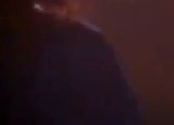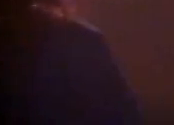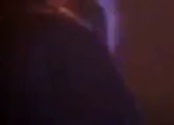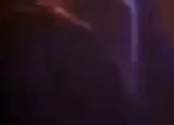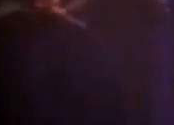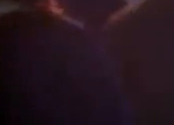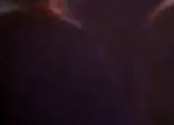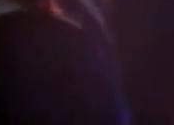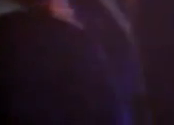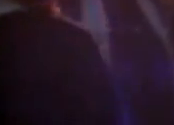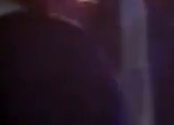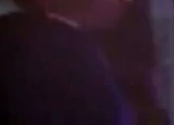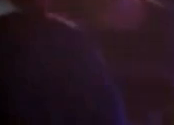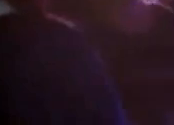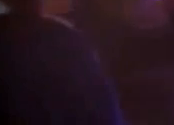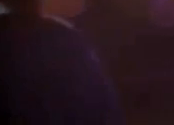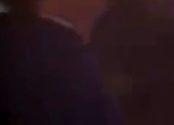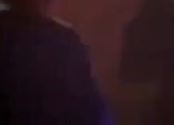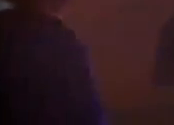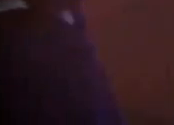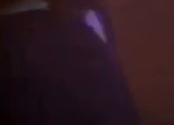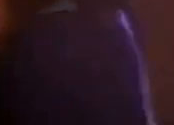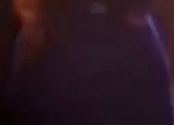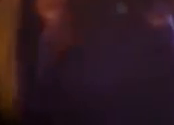icyubahiro. May God be glorified. Amen.